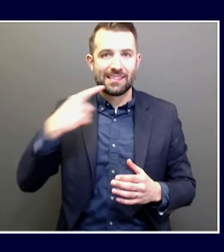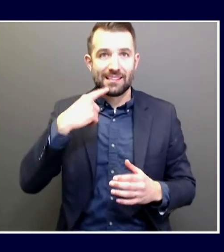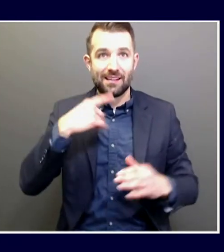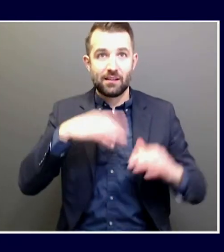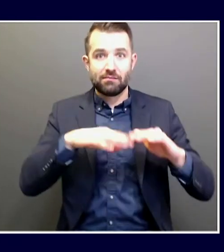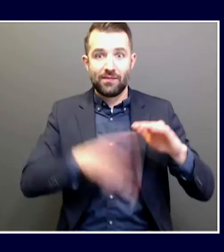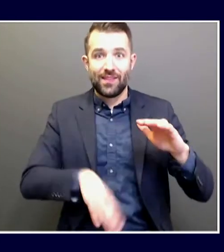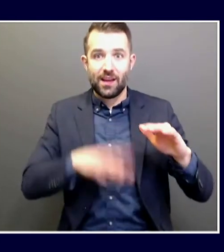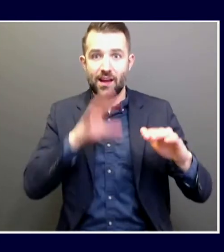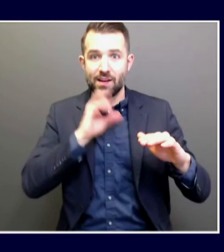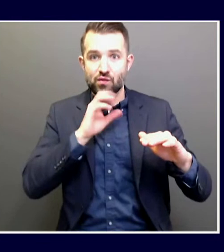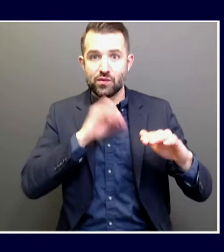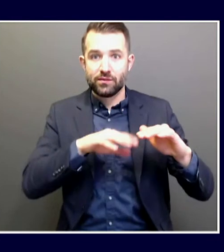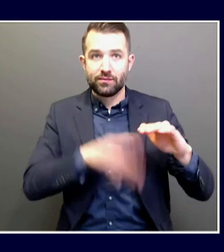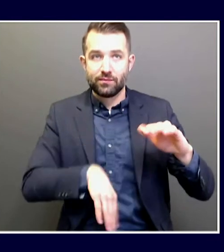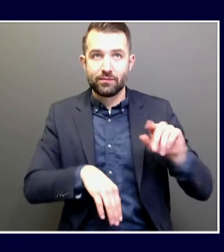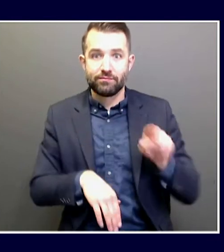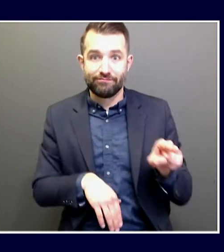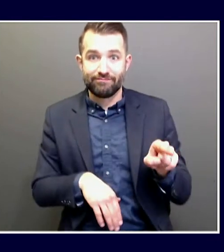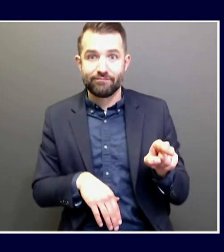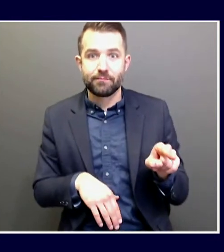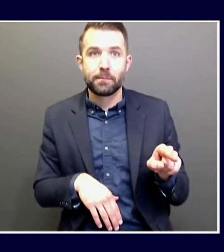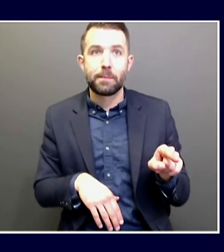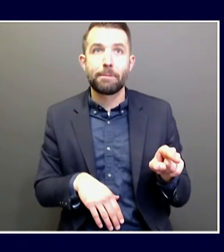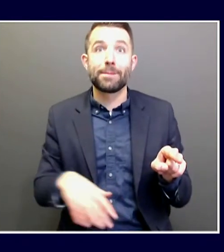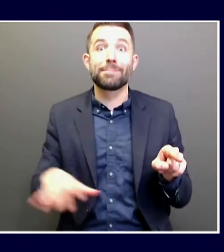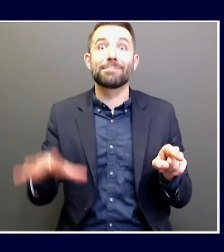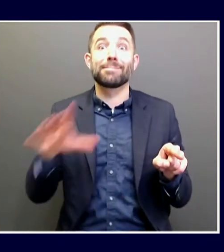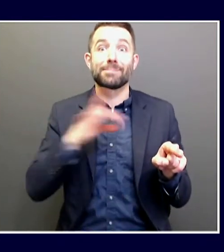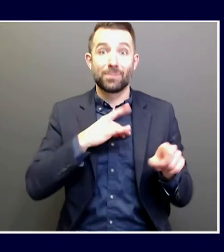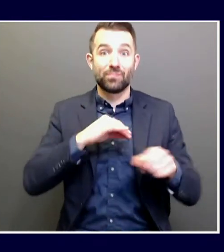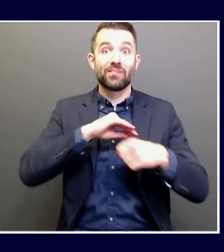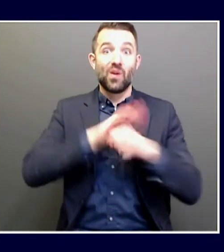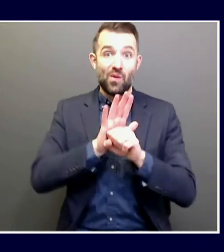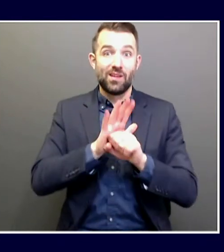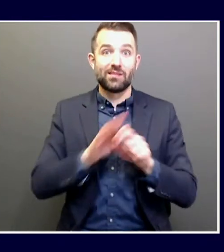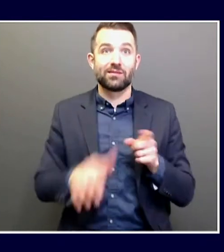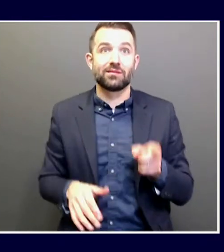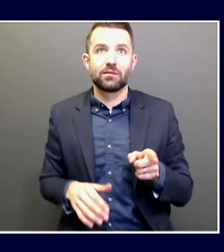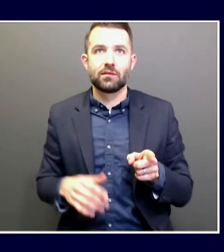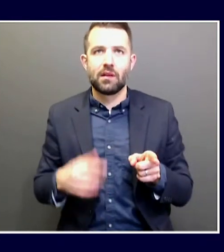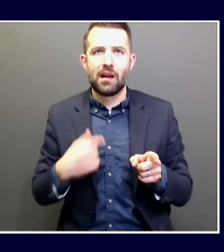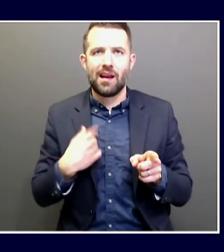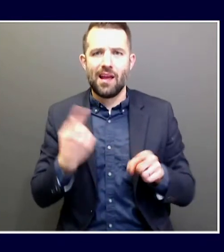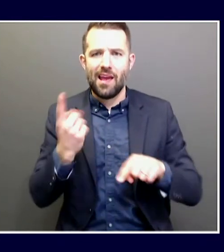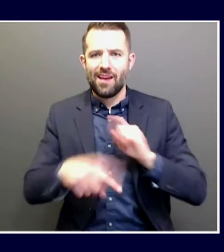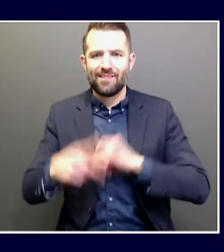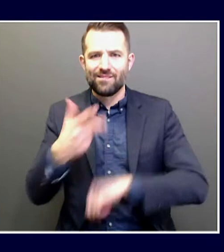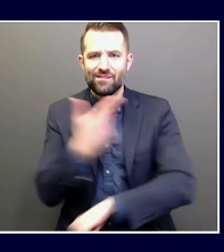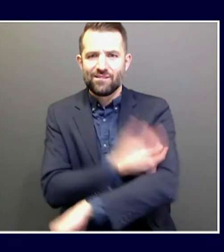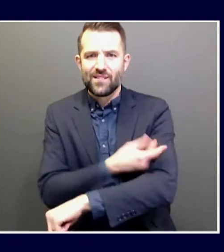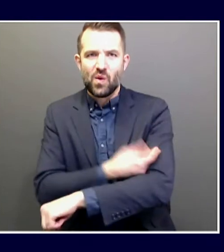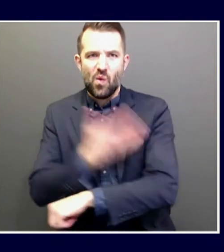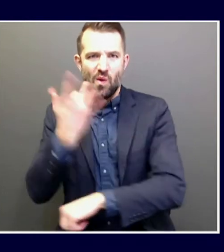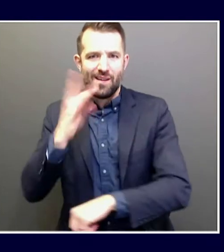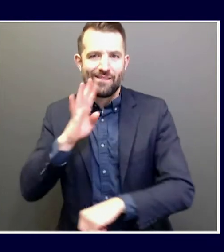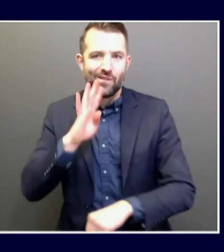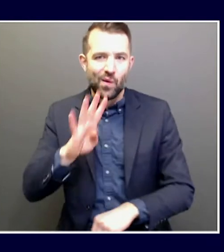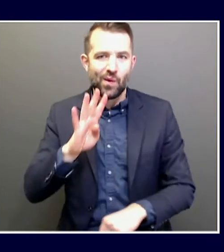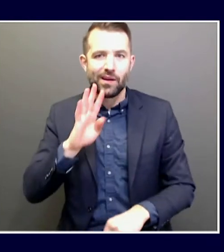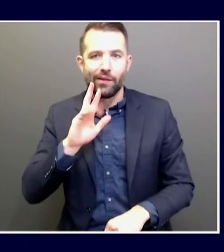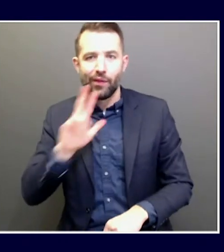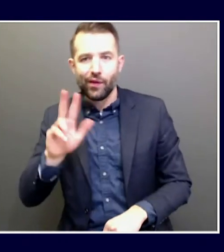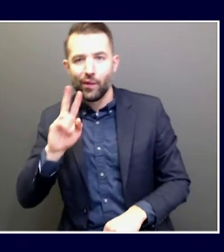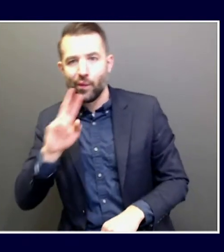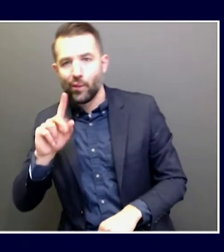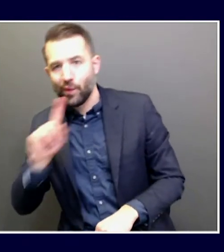contracted COVID who are under that age of 5, meaning they cannot be vaccinated, has grown significantly from September to October, November, and